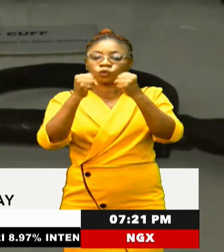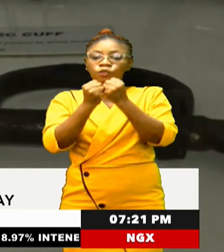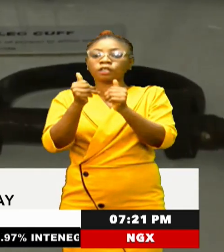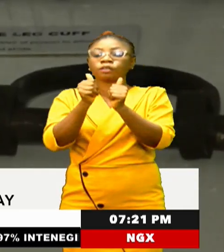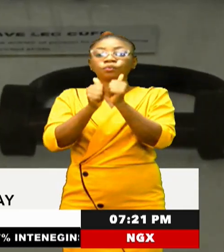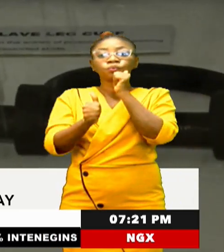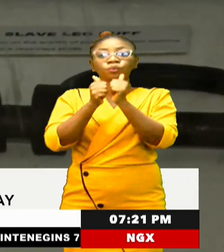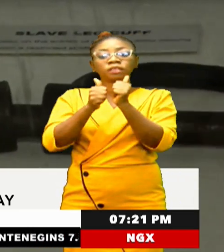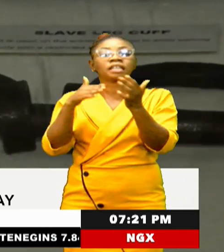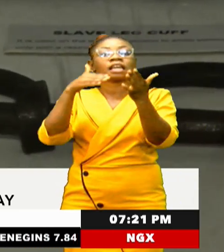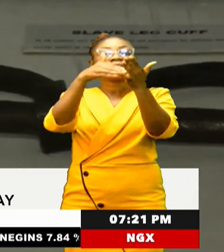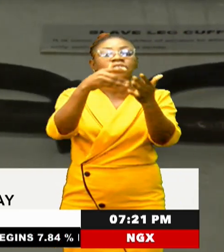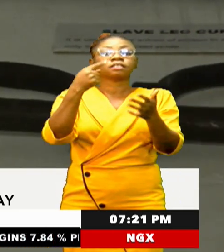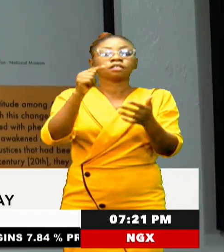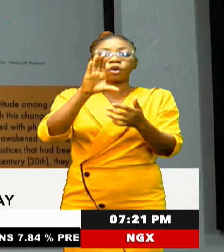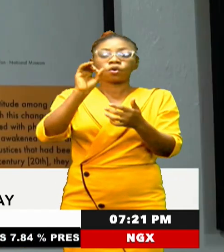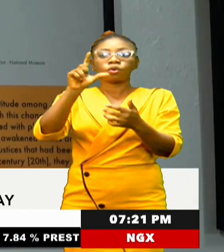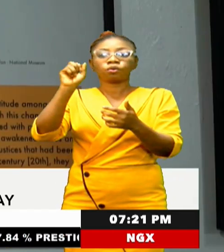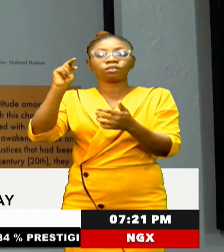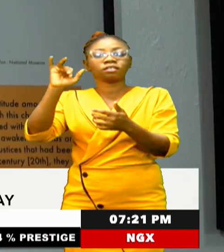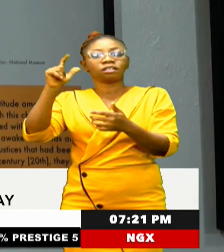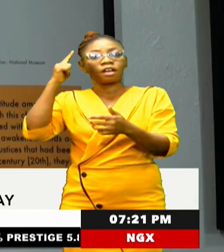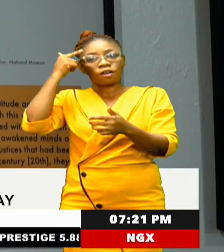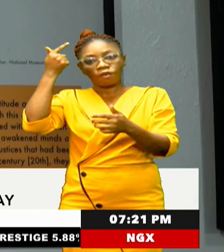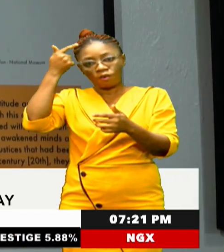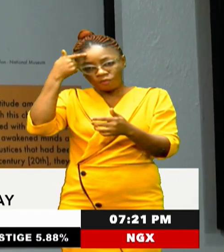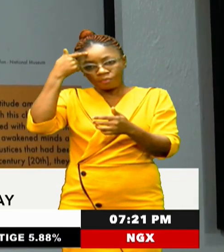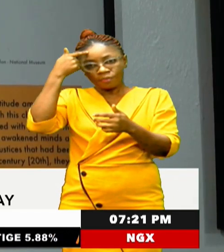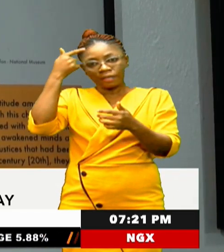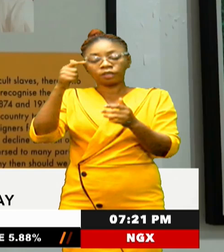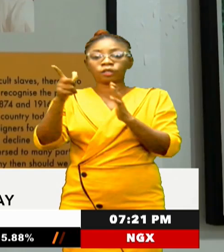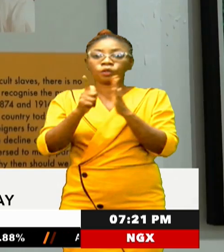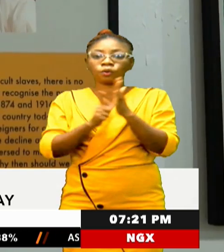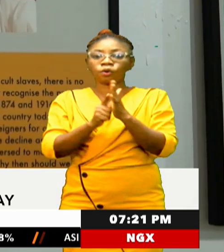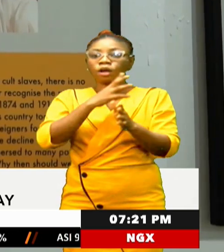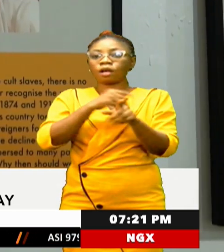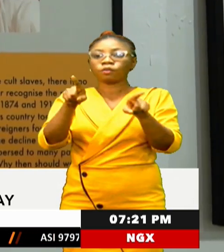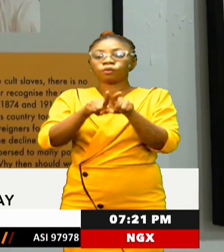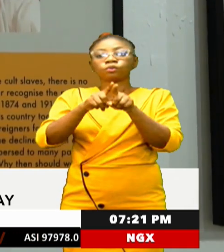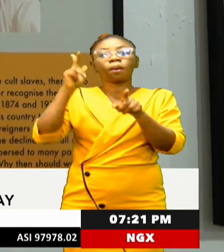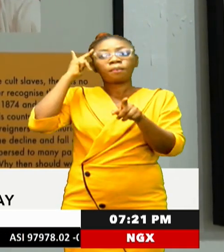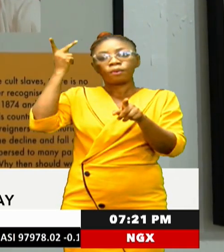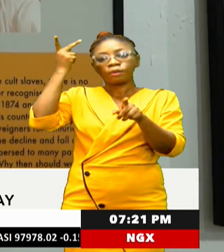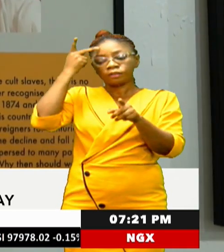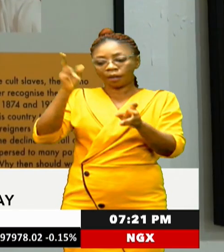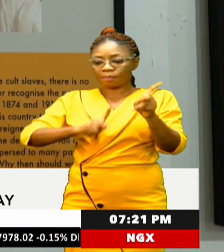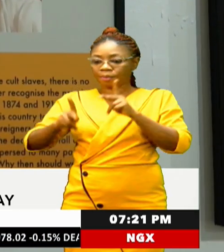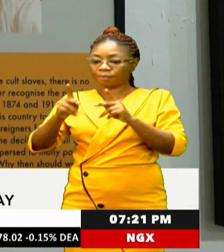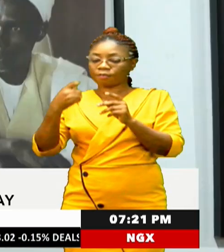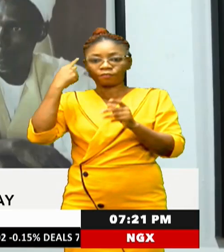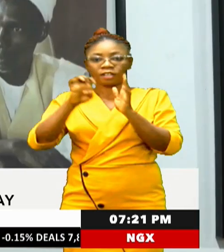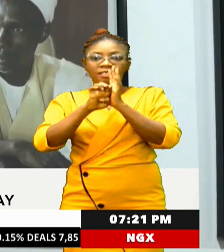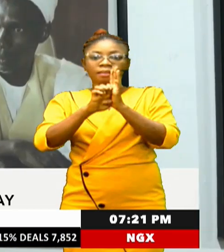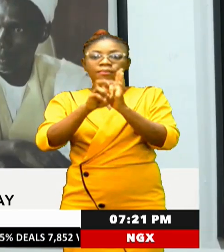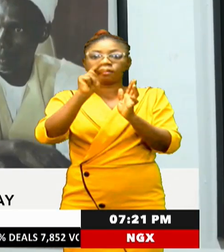the colonial government's pro-slavery laws, the Osu Abolition Movement, and political figures such as Nnamdi